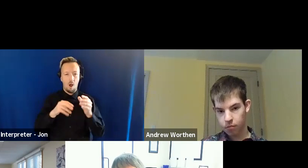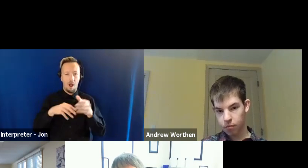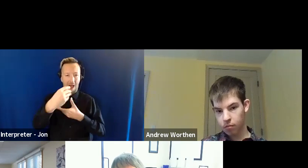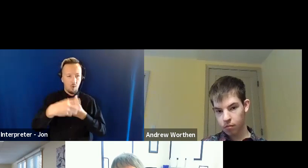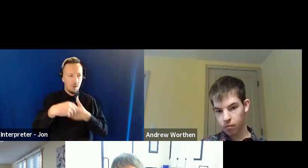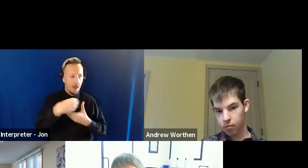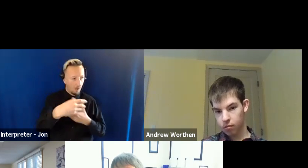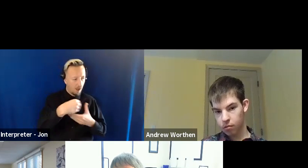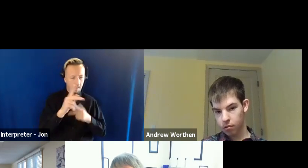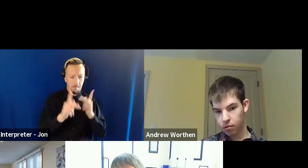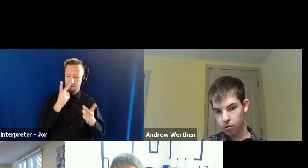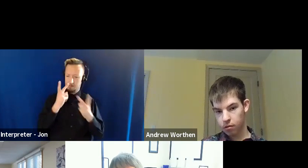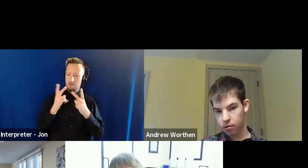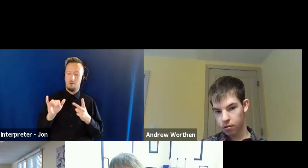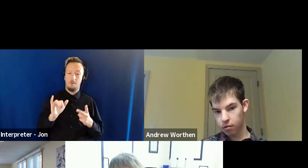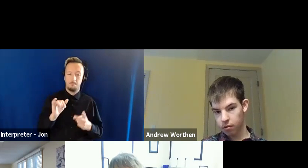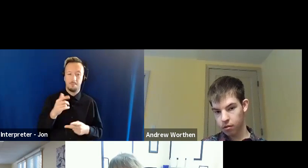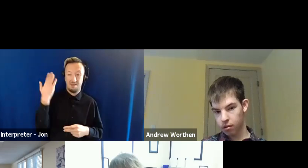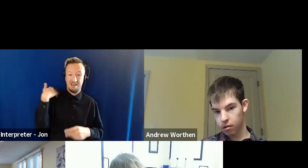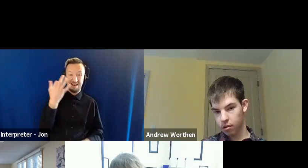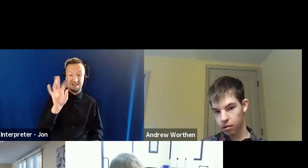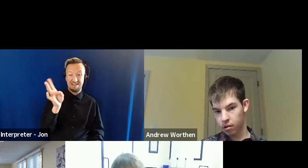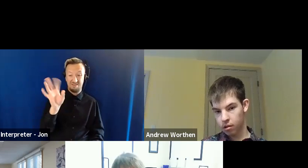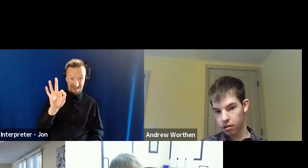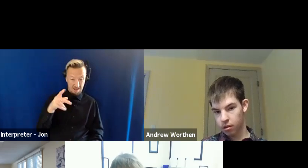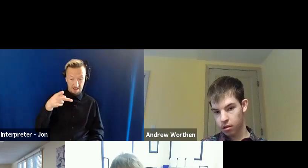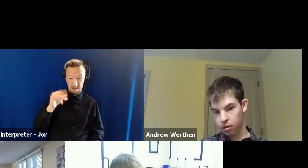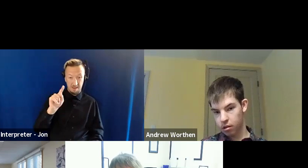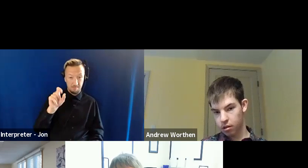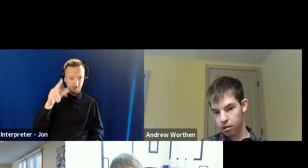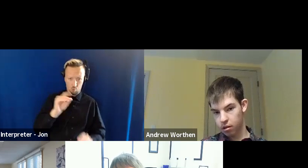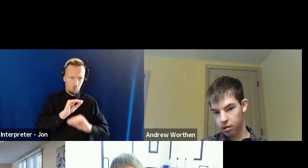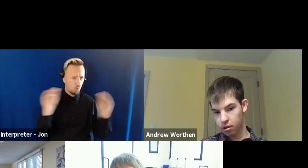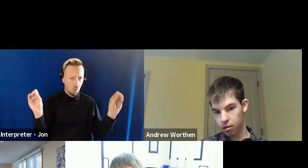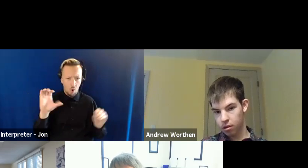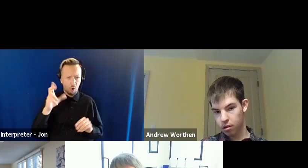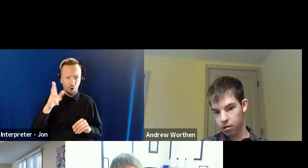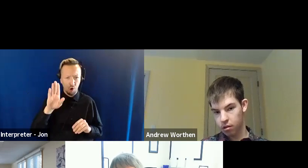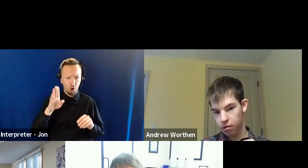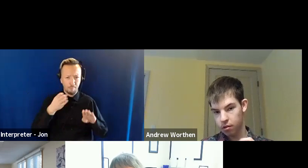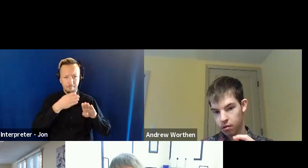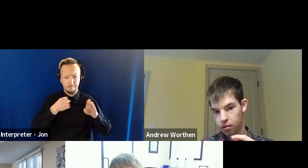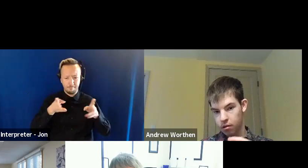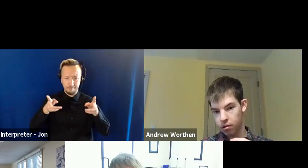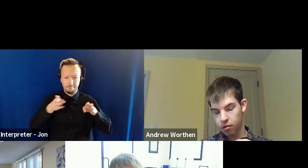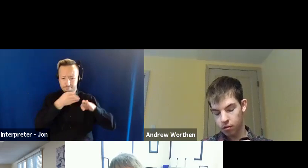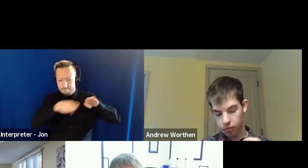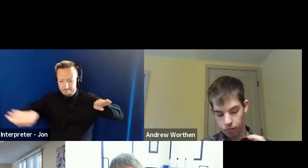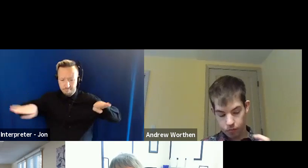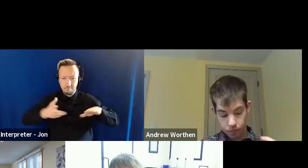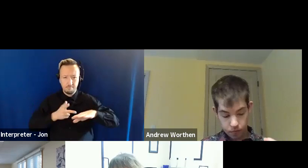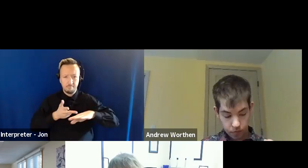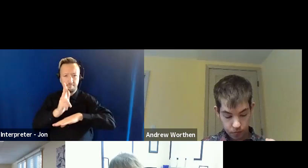career in 1979, there were no curb cuts in Pittsburgh or anywhere that I knew of. We didn't see people in wheelchairs